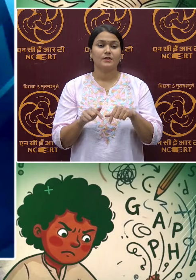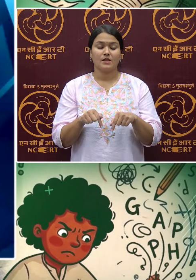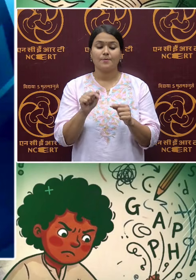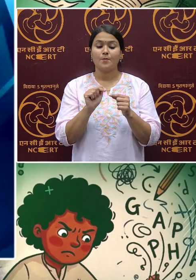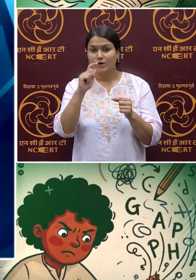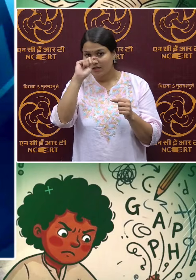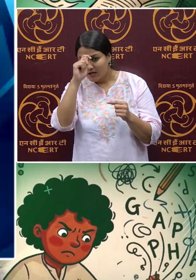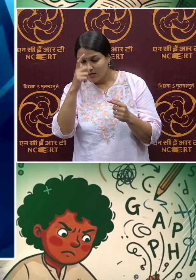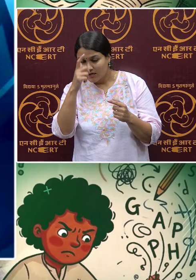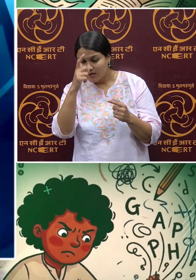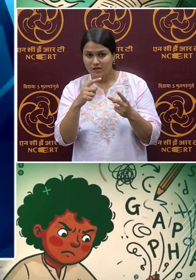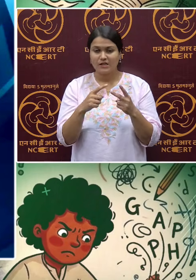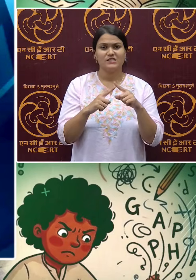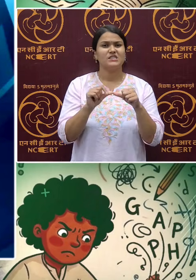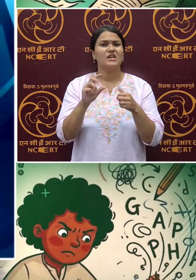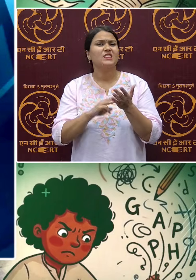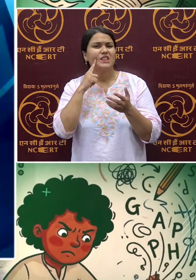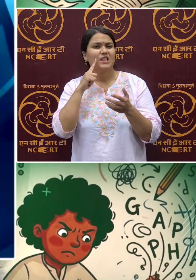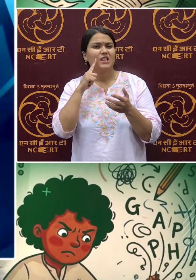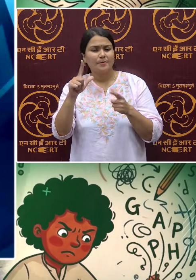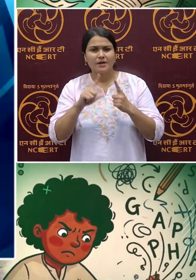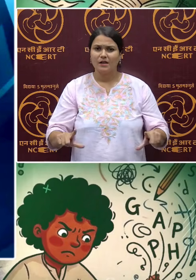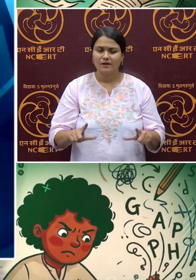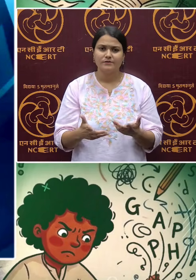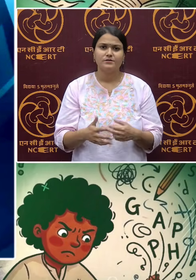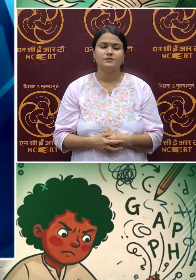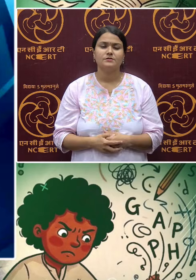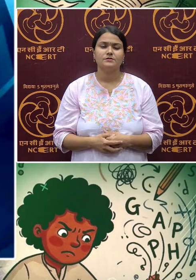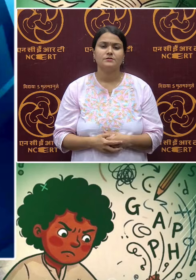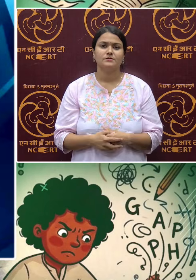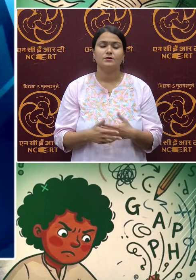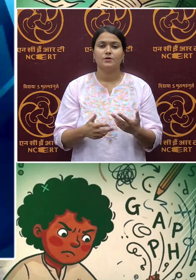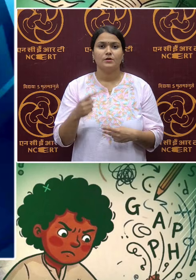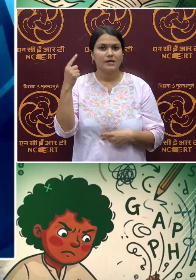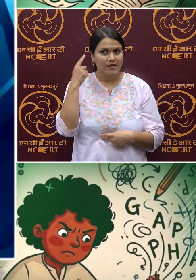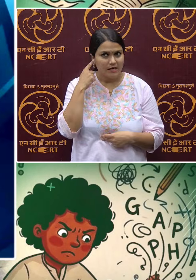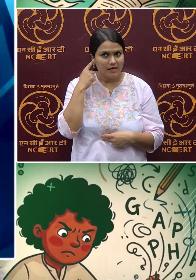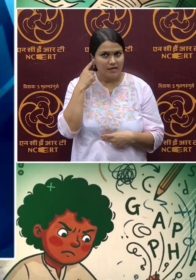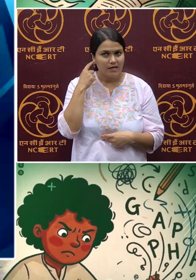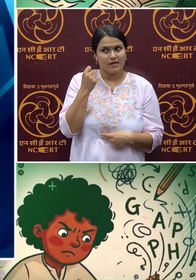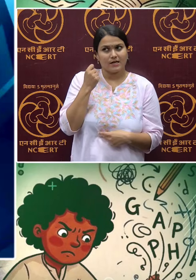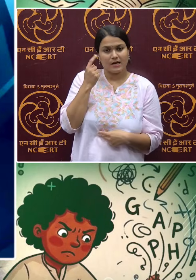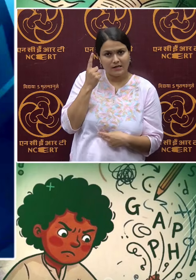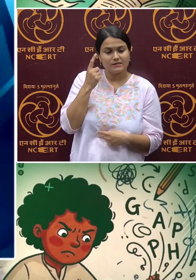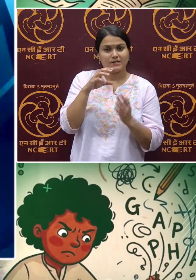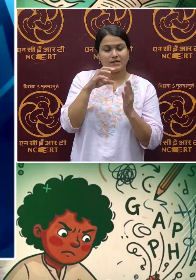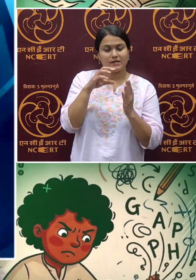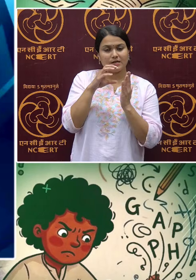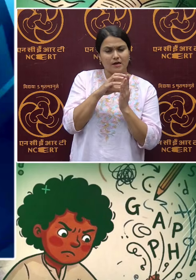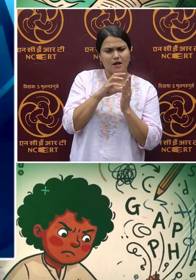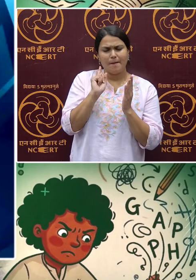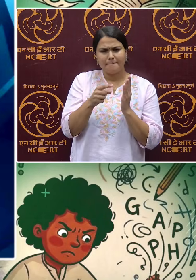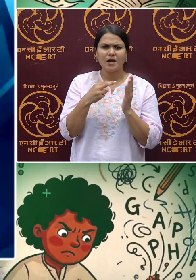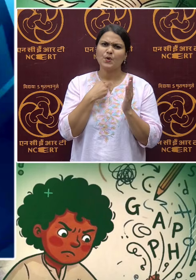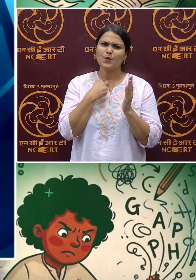of English or Tamil or any other language, I can kind of hear and understand. Comprehension would be high, but